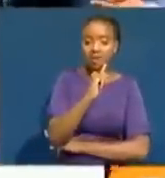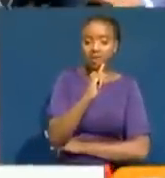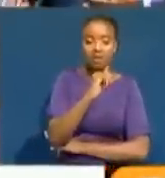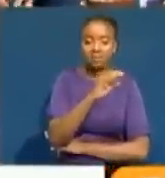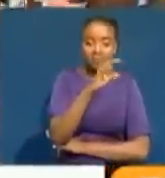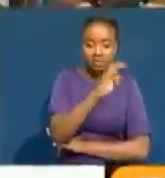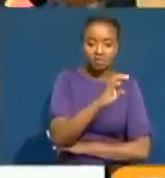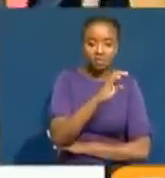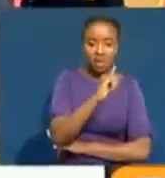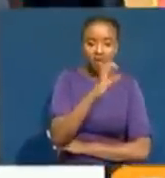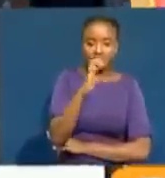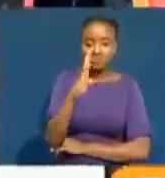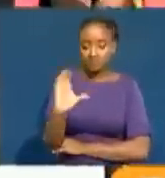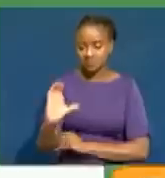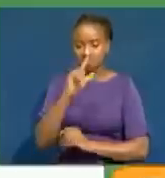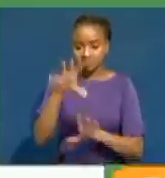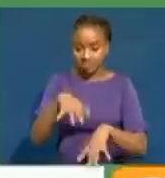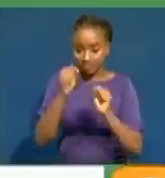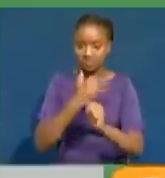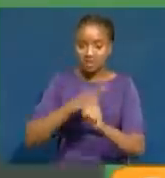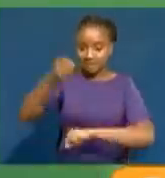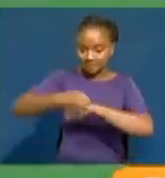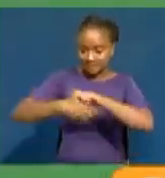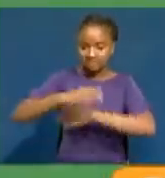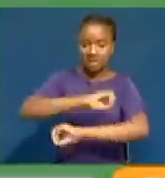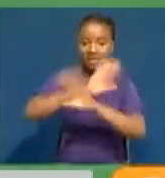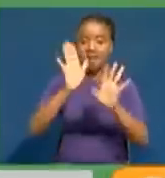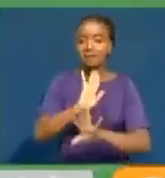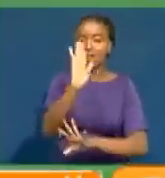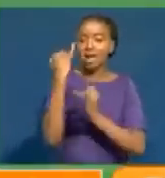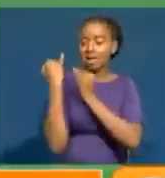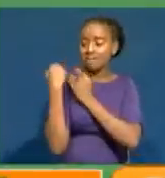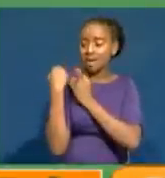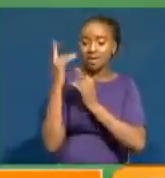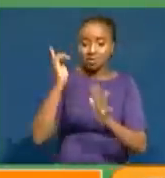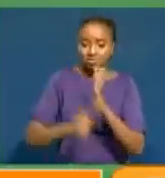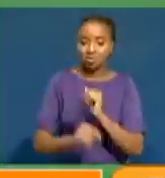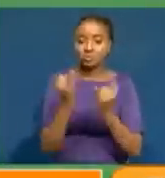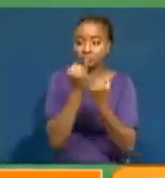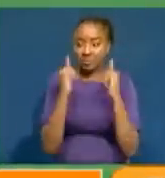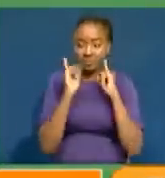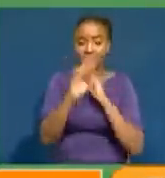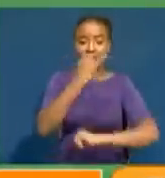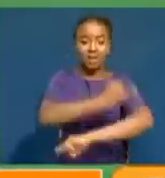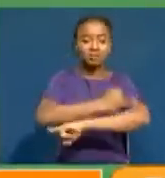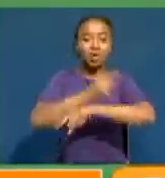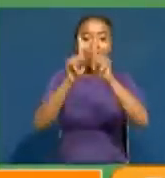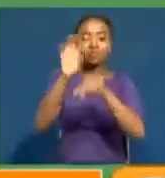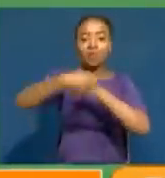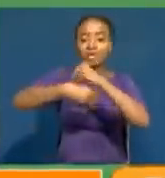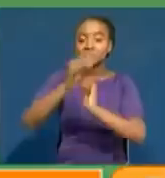Uhuru Kenyatta and outline clearly the mandate of the IEBC as an independent institution and why